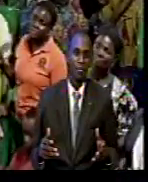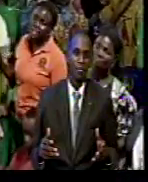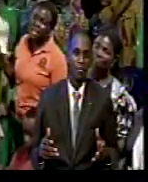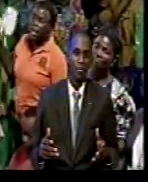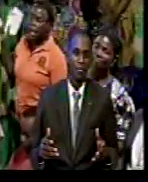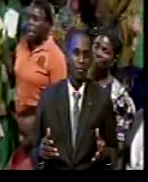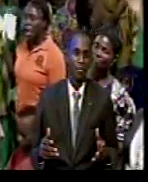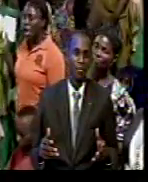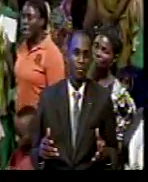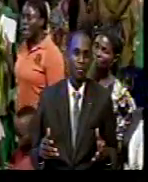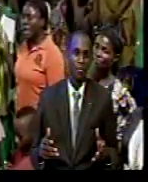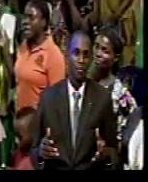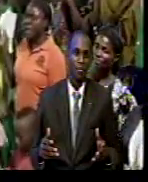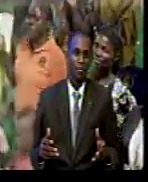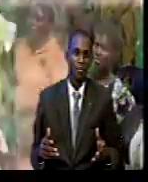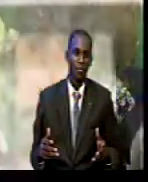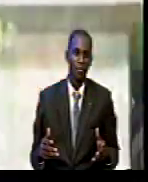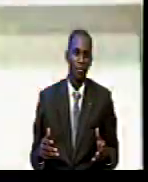Father.